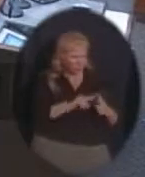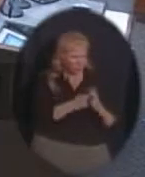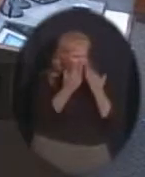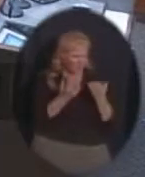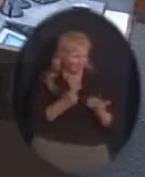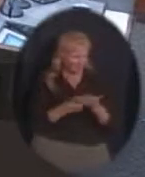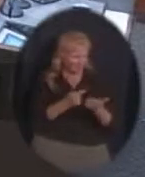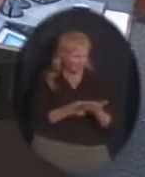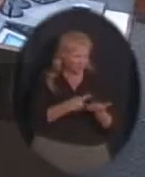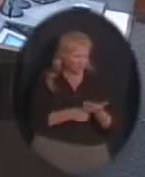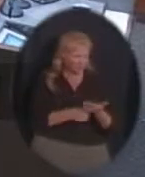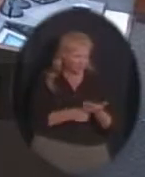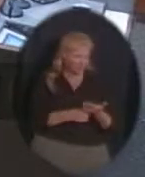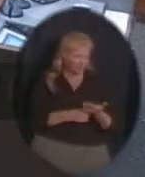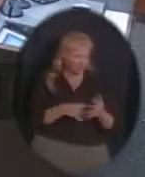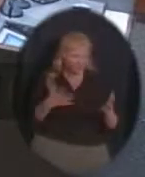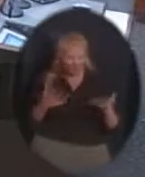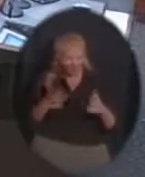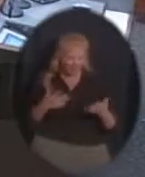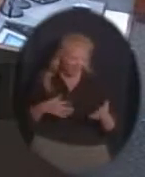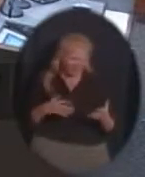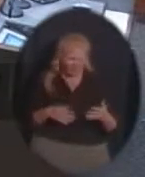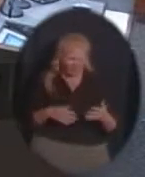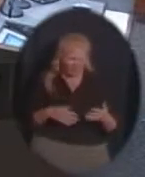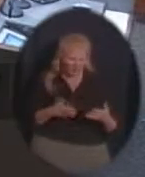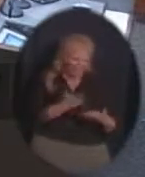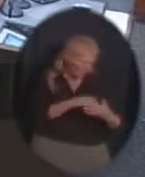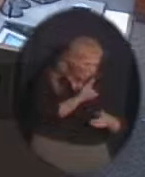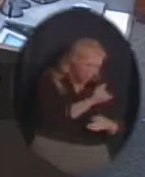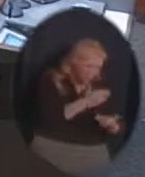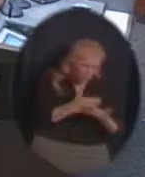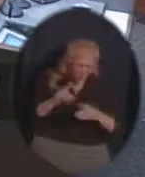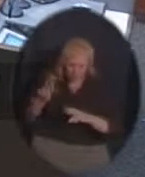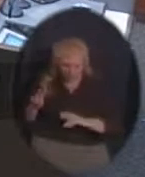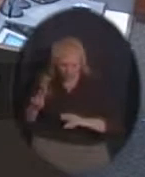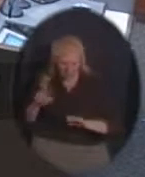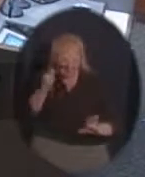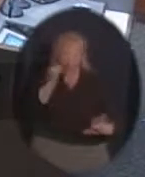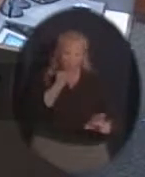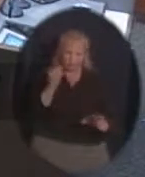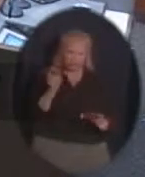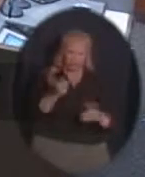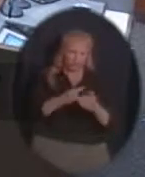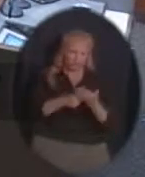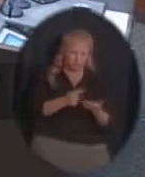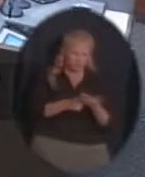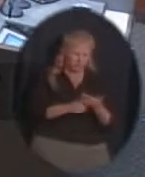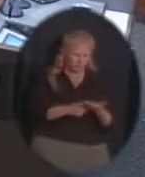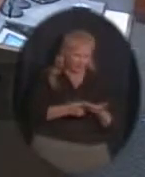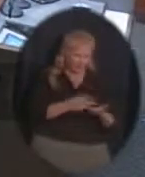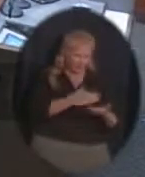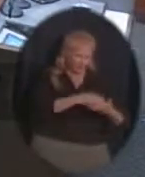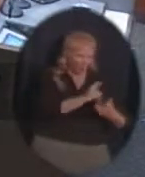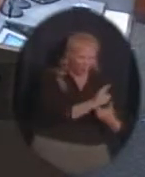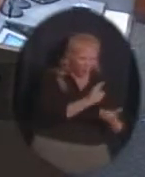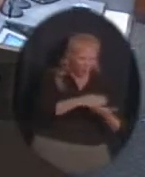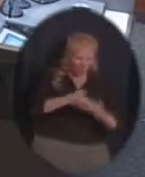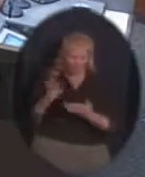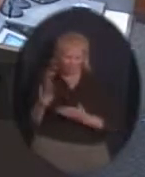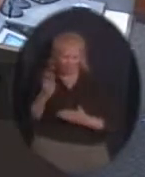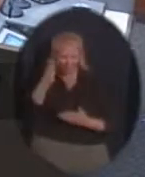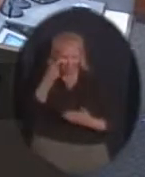it was a sort of a phase 1 and a phase 2, and so I think we're not talking about a phase 1 and phase 2. We're talking about a limited pilot, much smaller, and